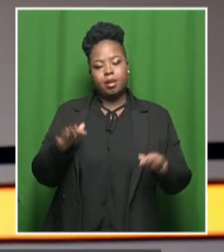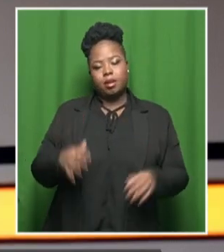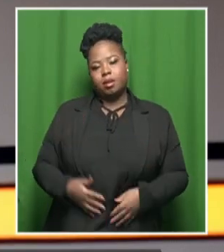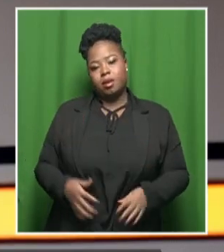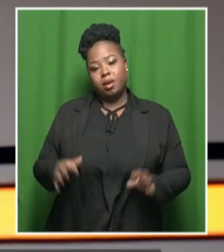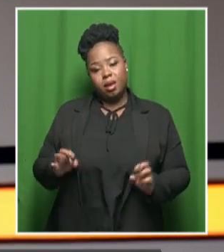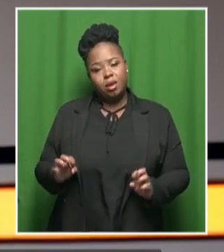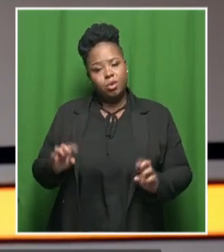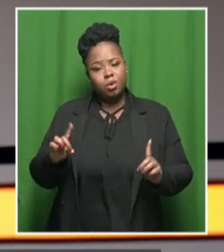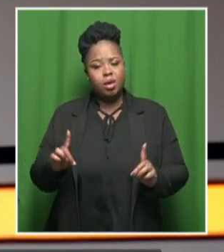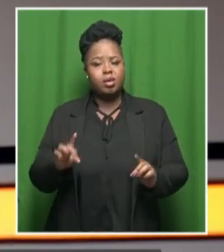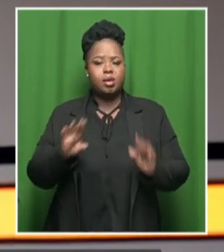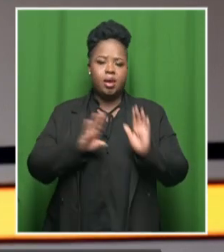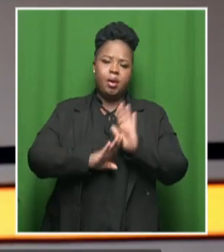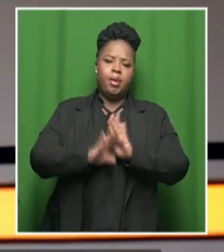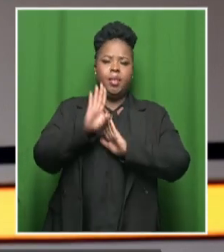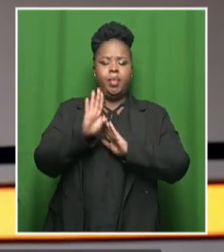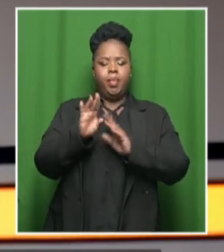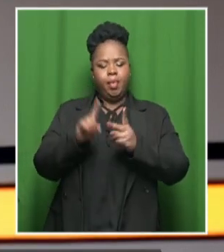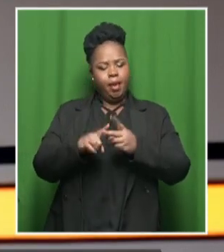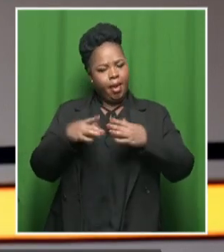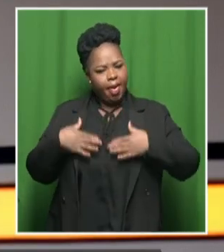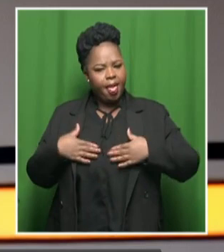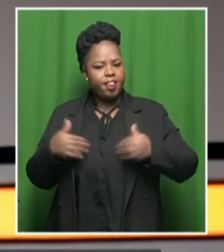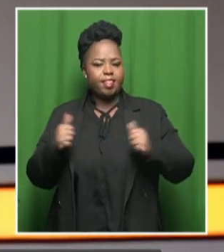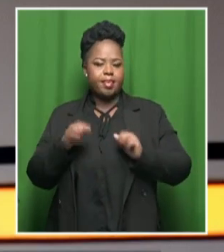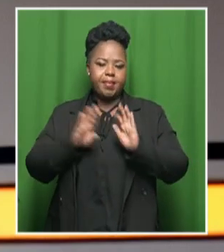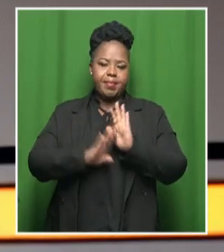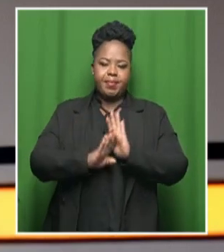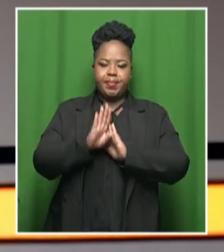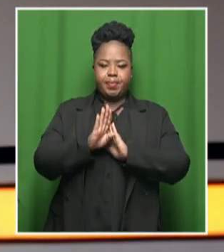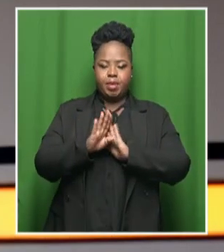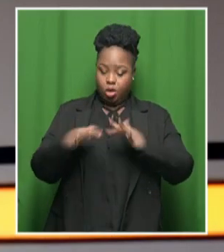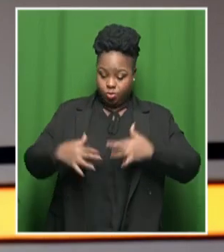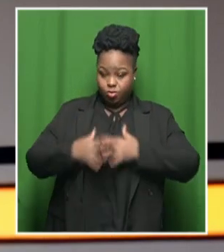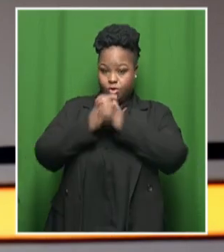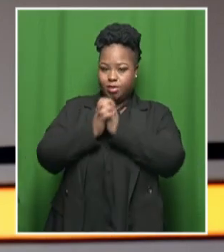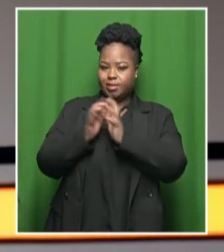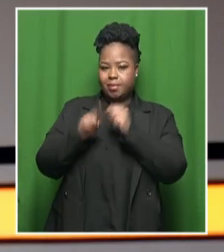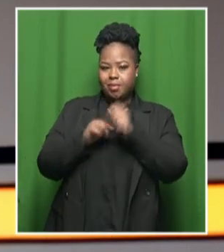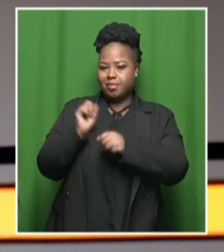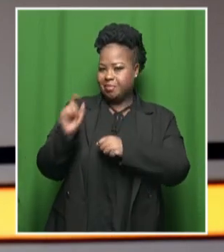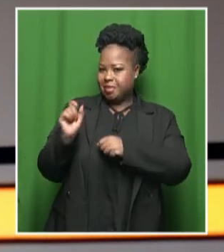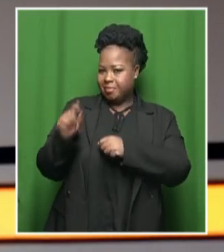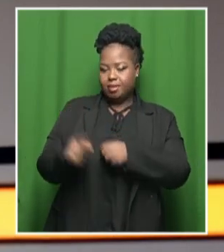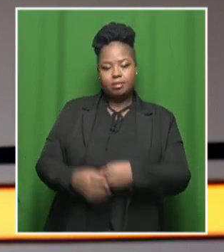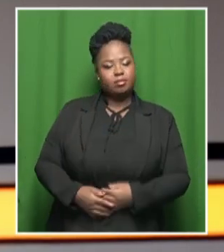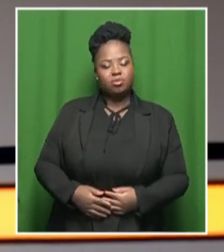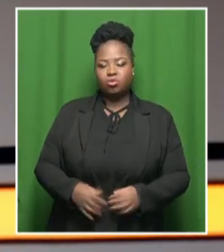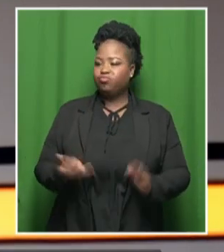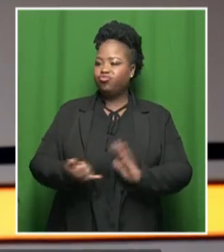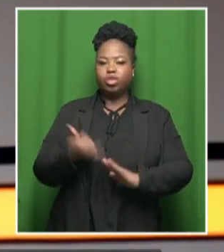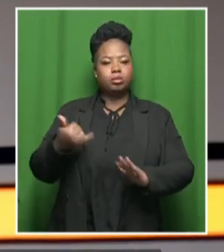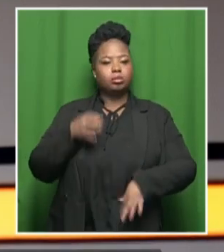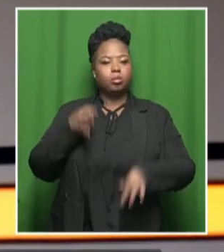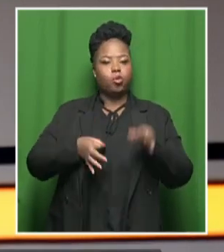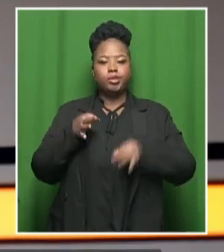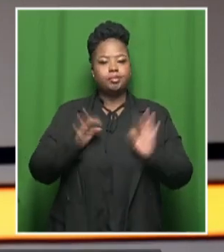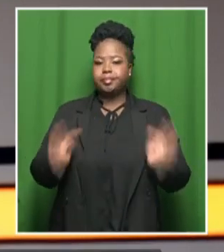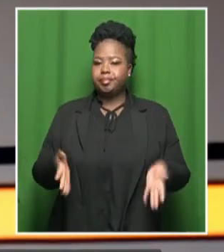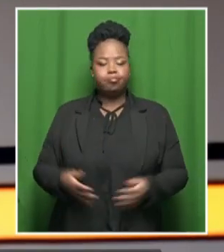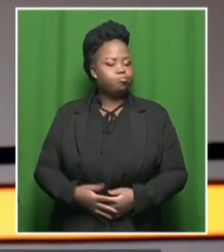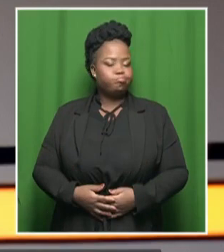education, better health. This is what unity is about. It's not just about